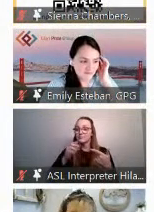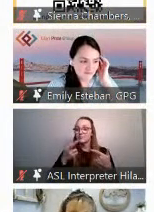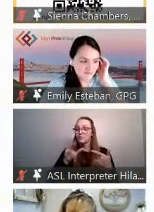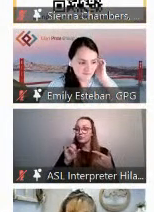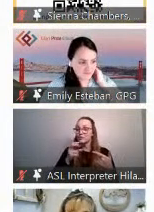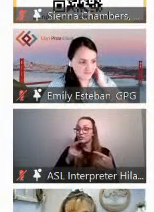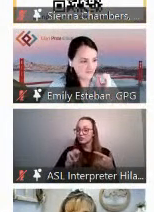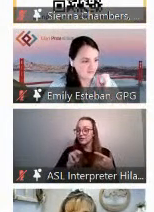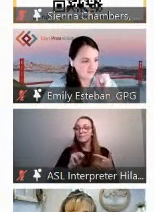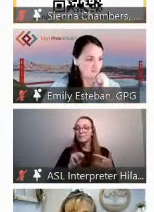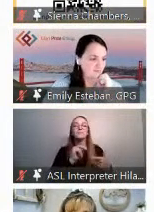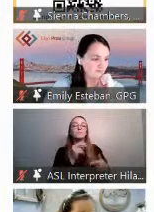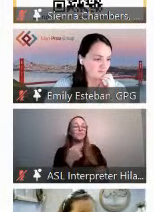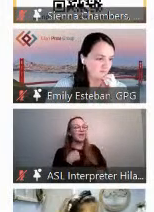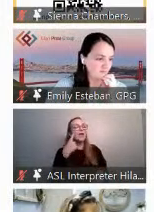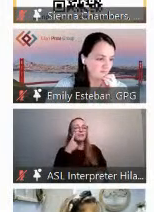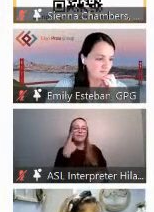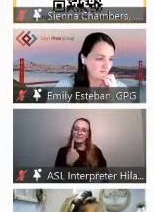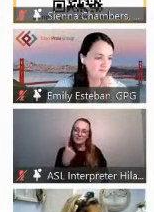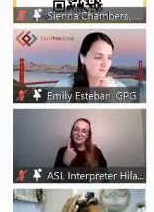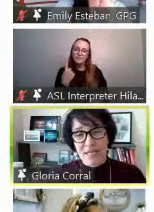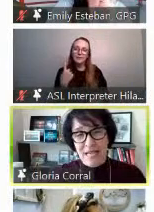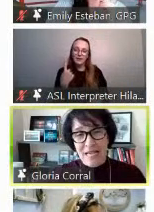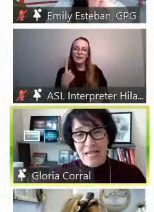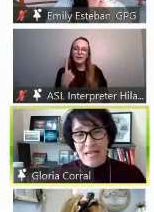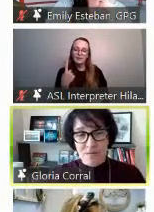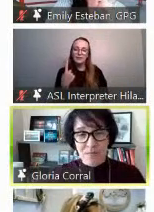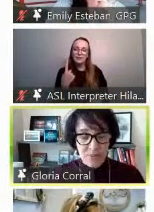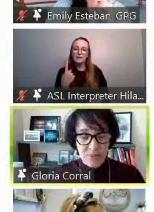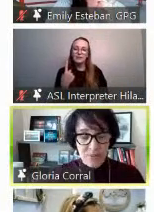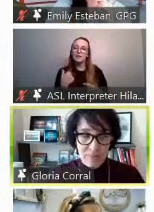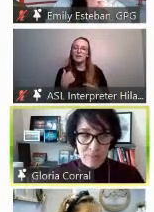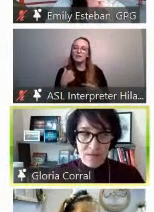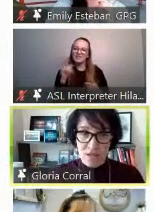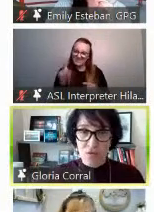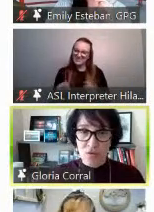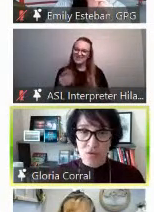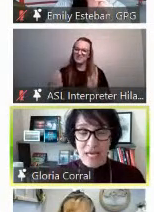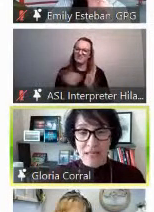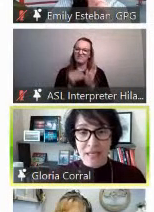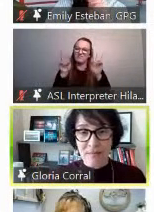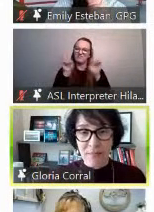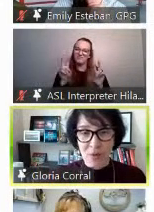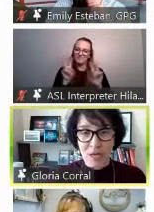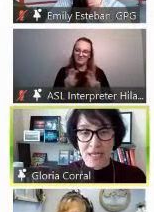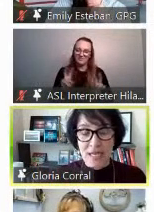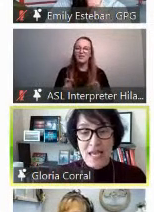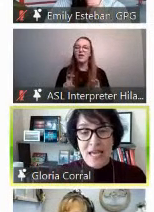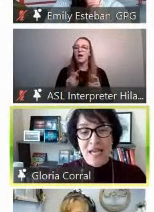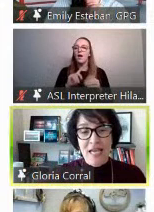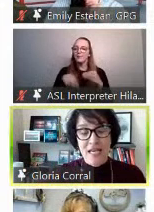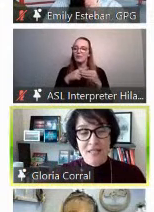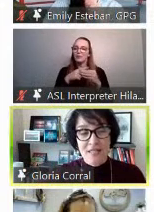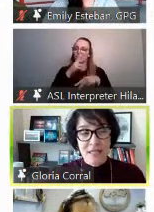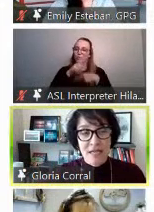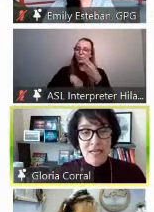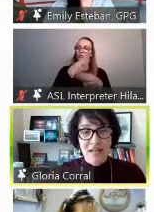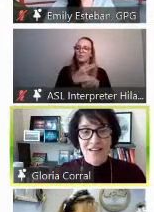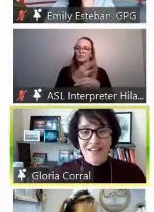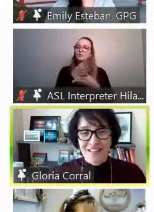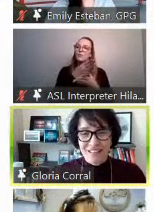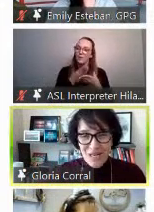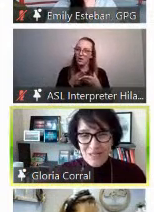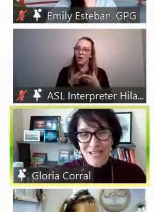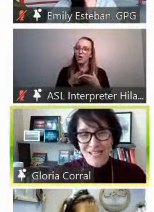that we again need to really re-examine, just picking up on the universality component,